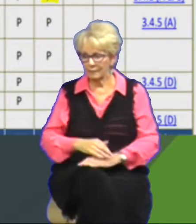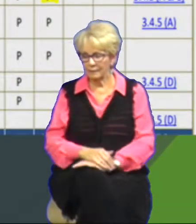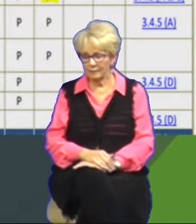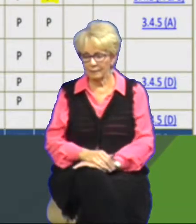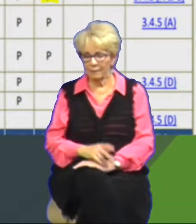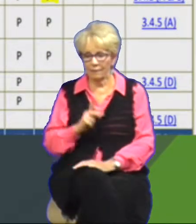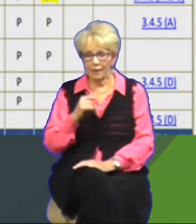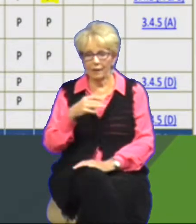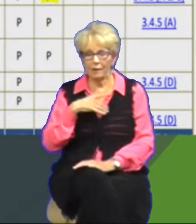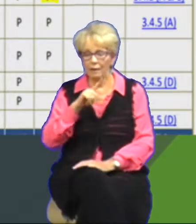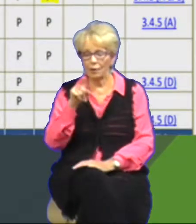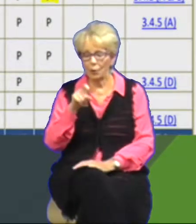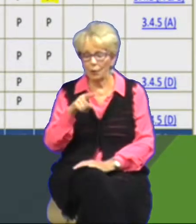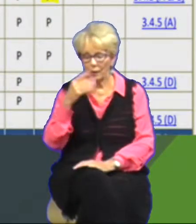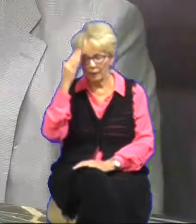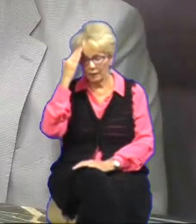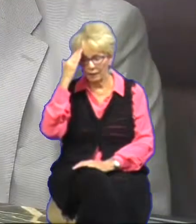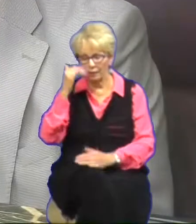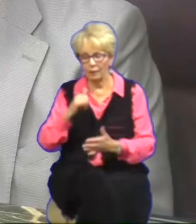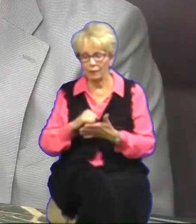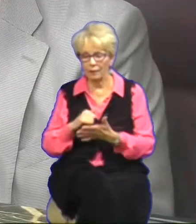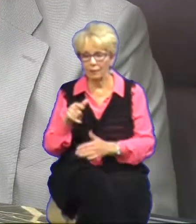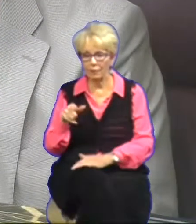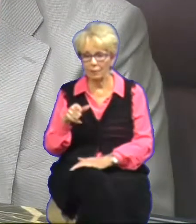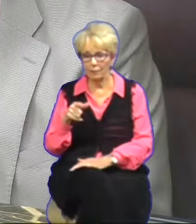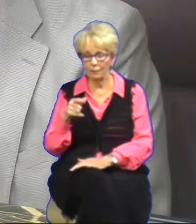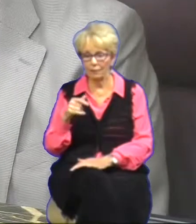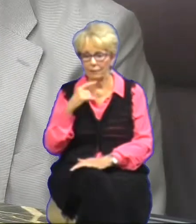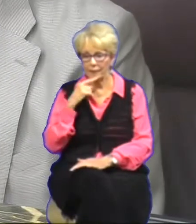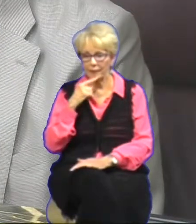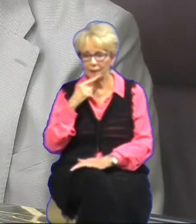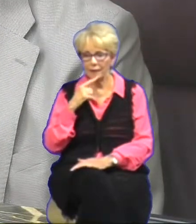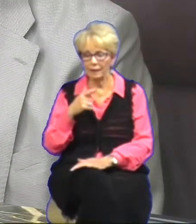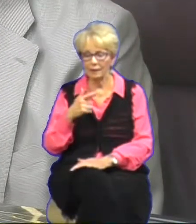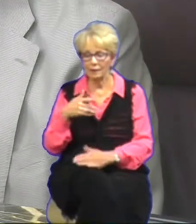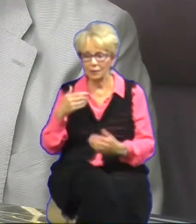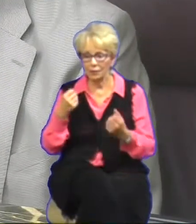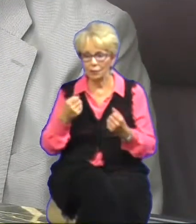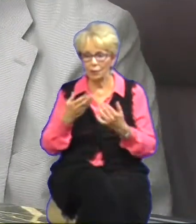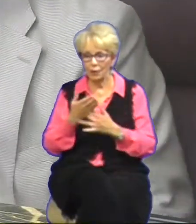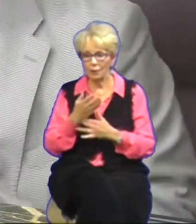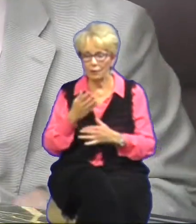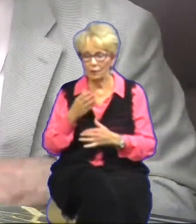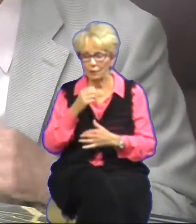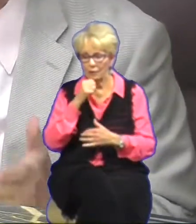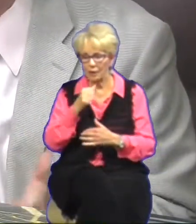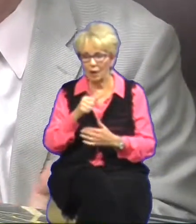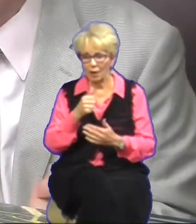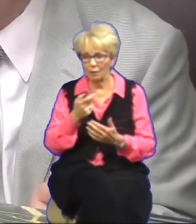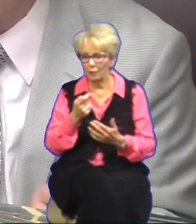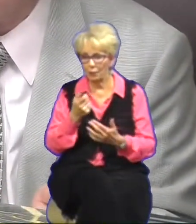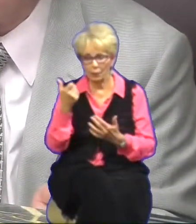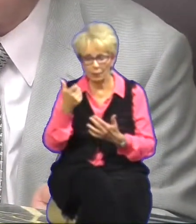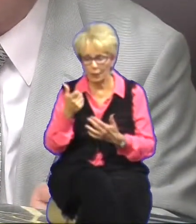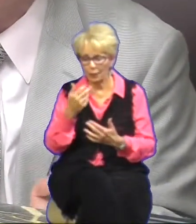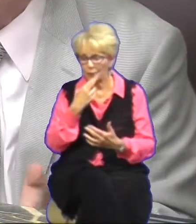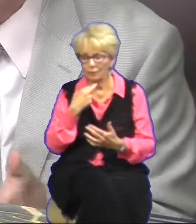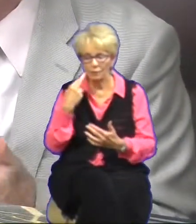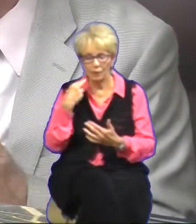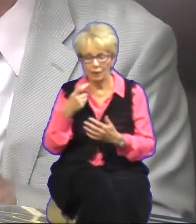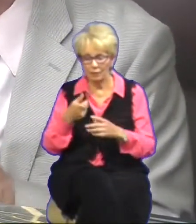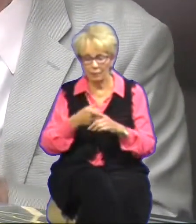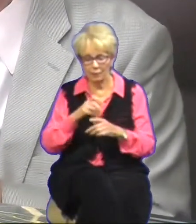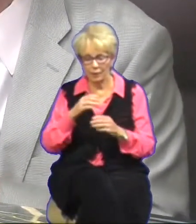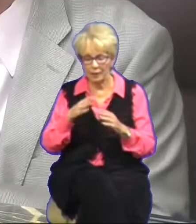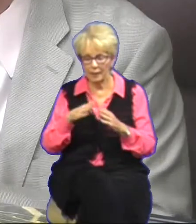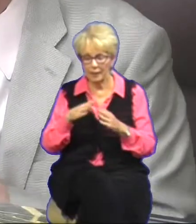And Philip, I just have a question. I know just because it says removing restaurants with drive-through, it's not removing restaurants from the Central District. It's